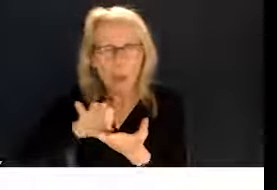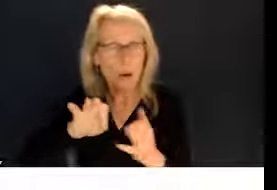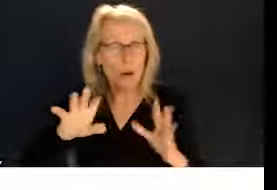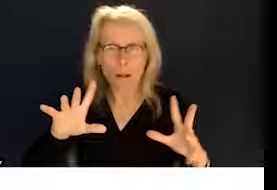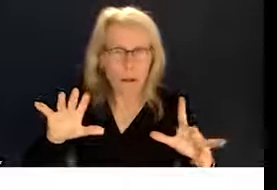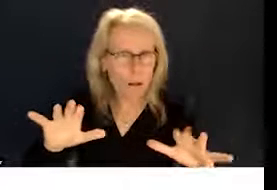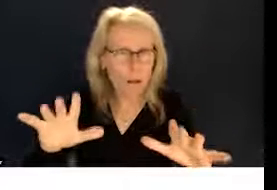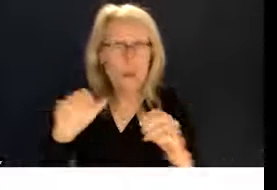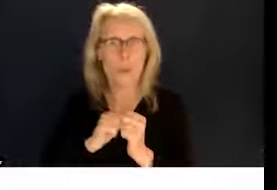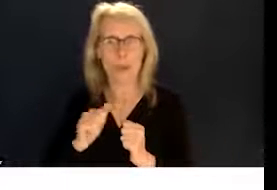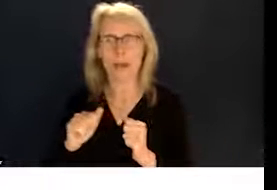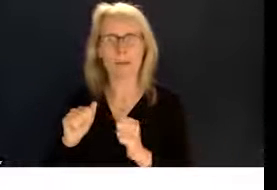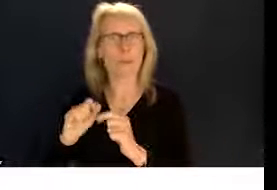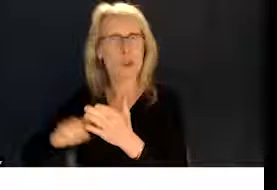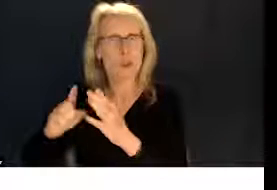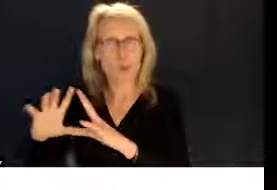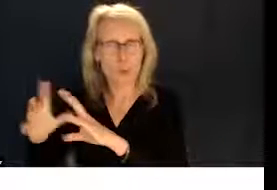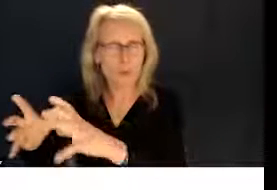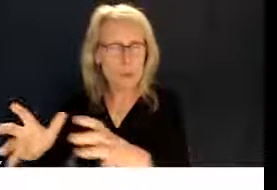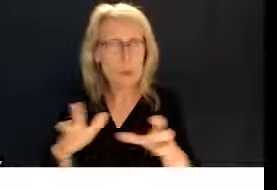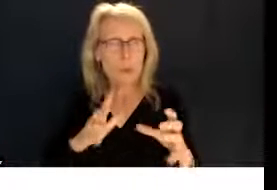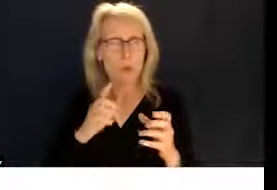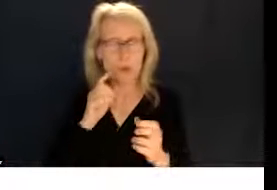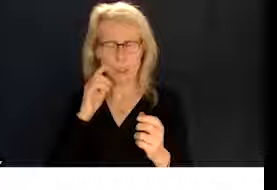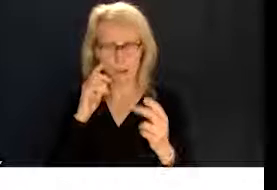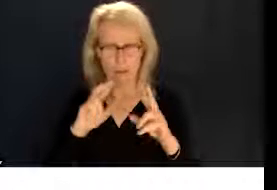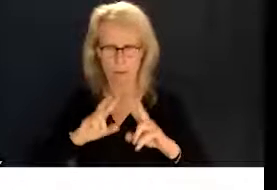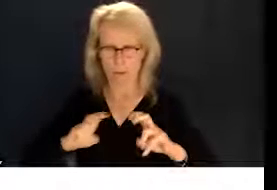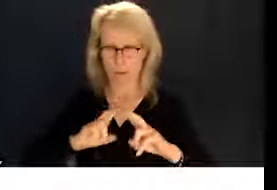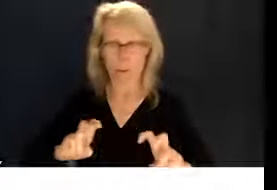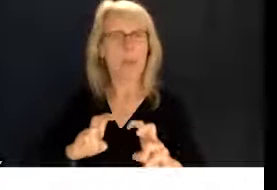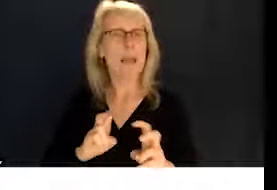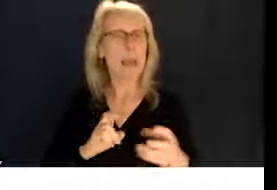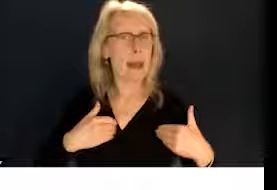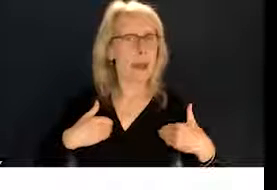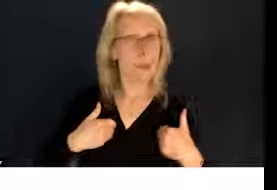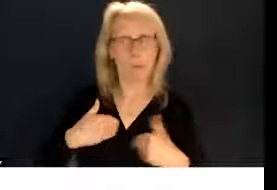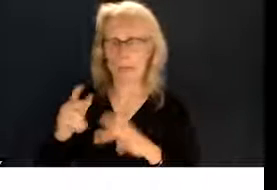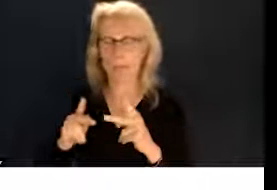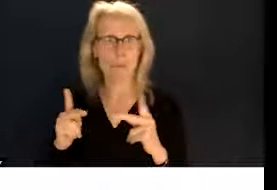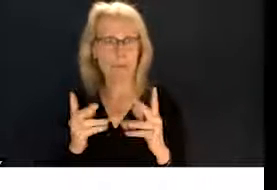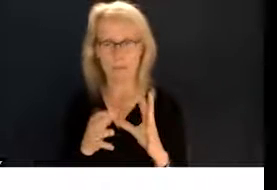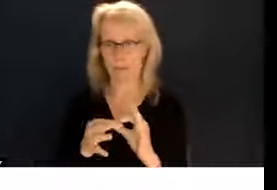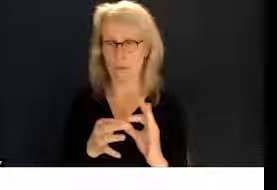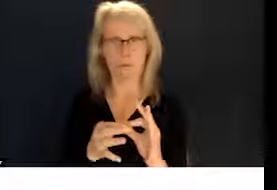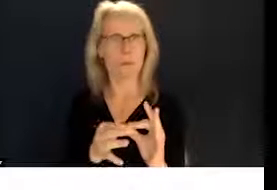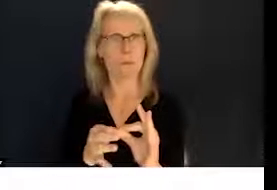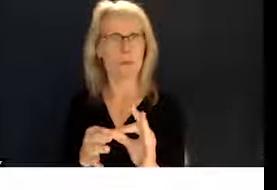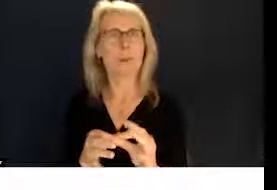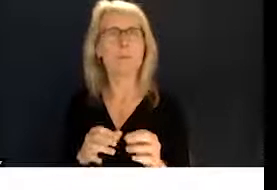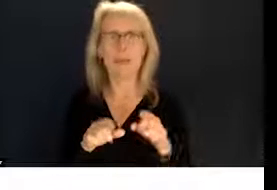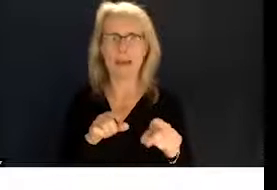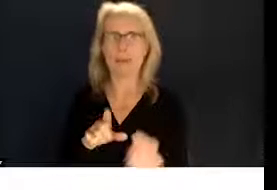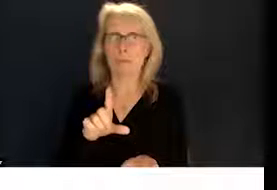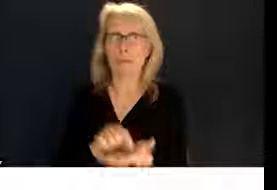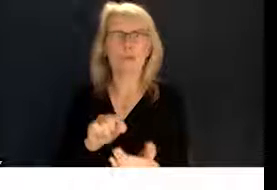to understand how humans and wildlife coexist in these spaces. But for this study in particular that we published in 2021,